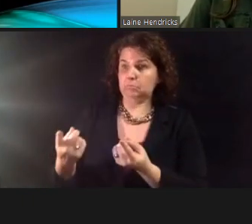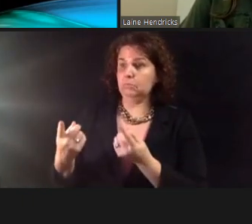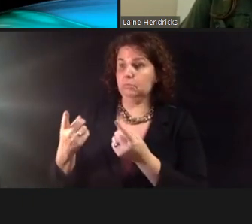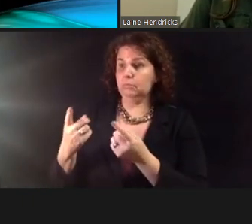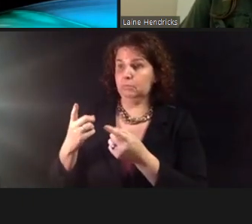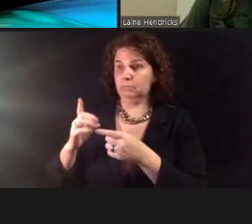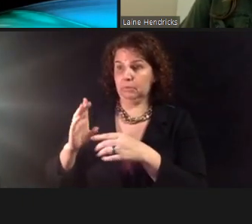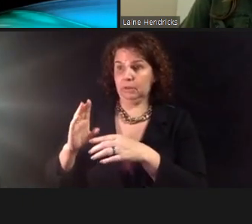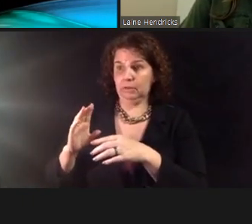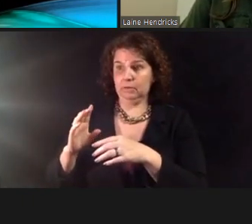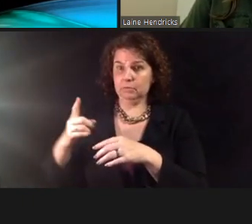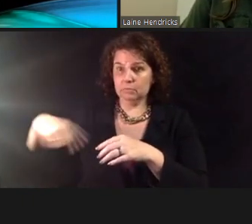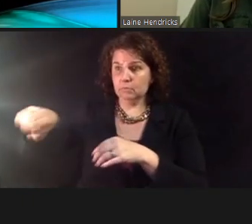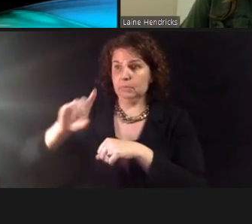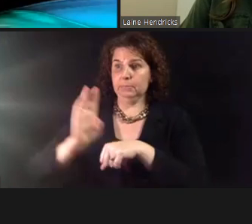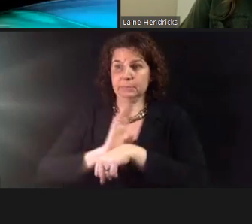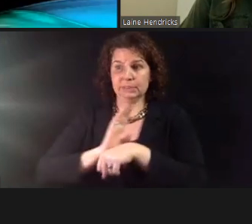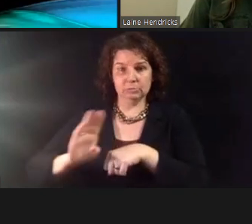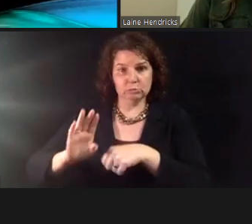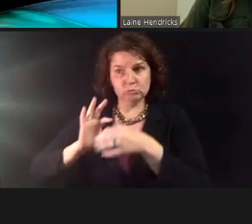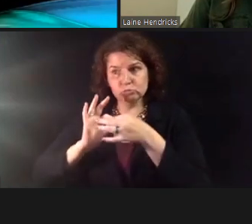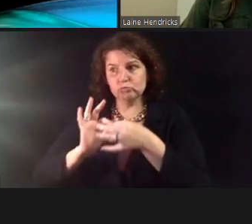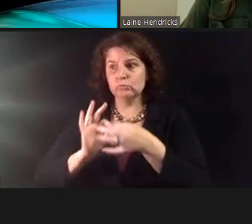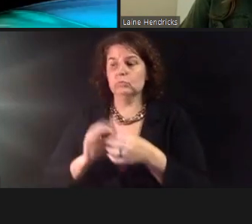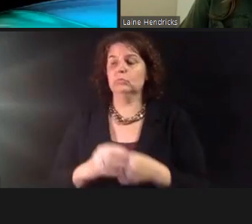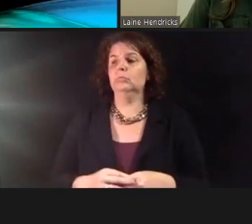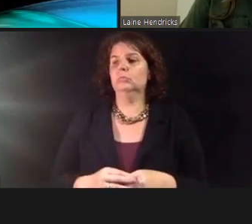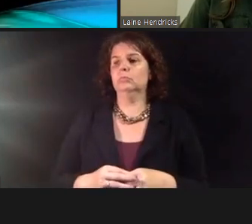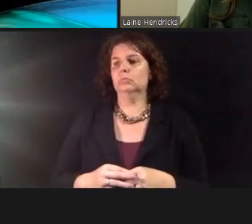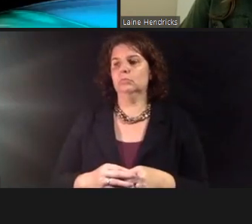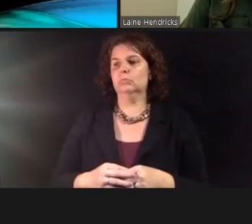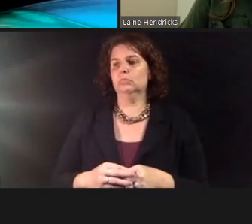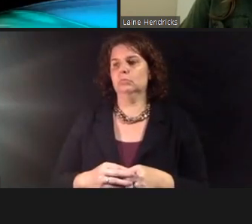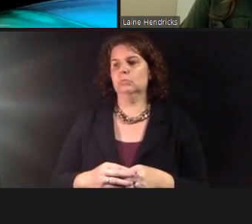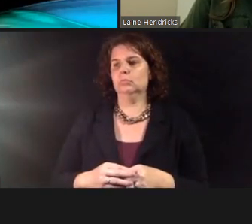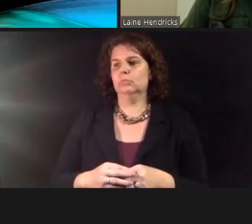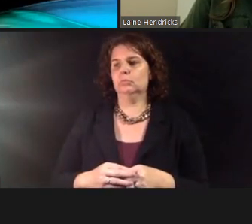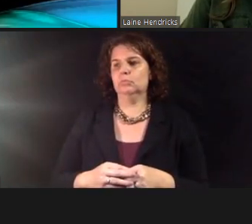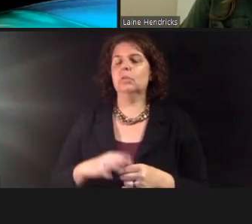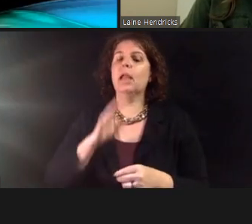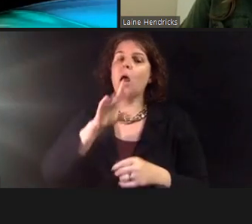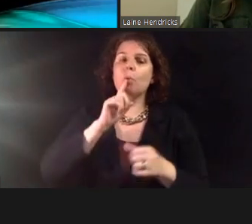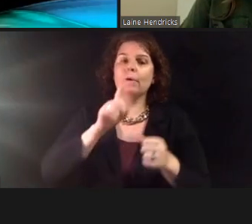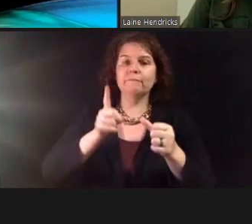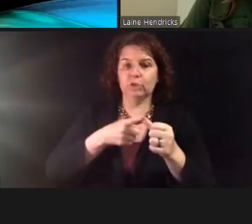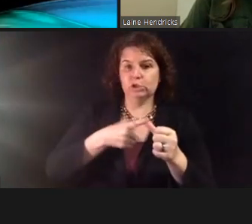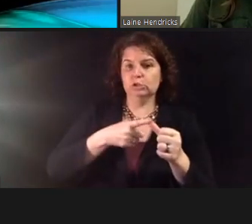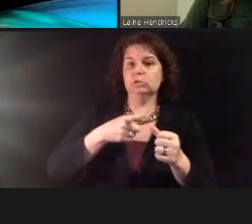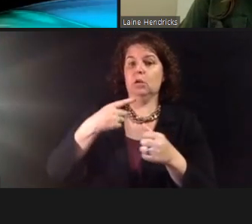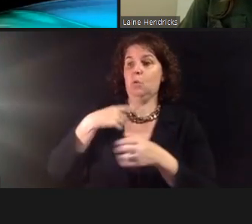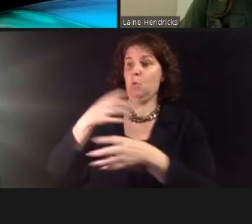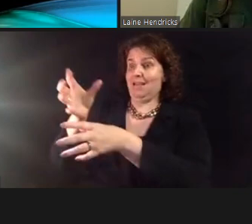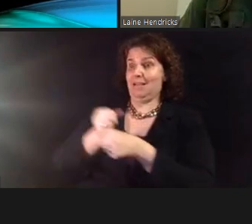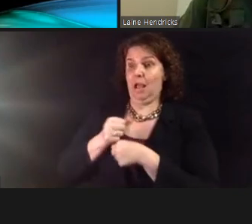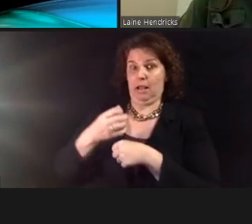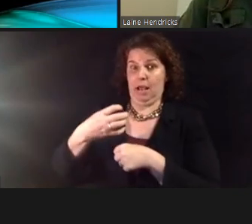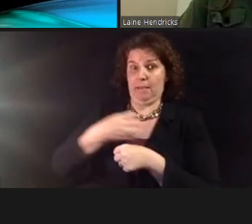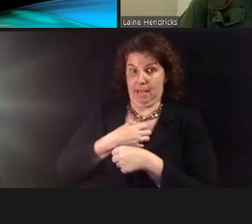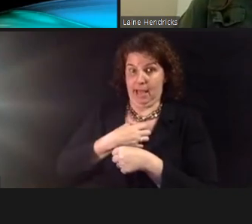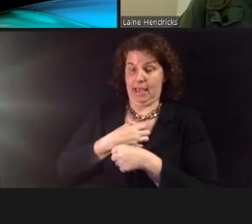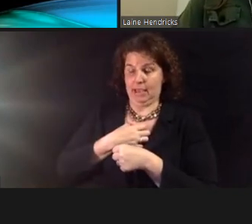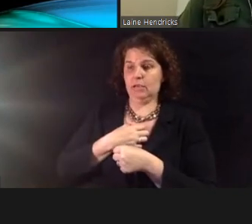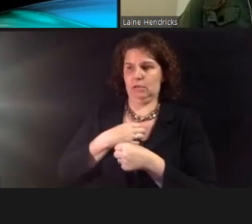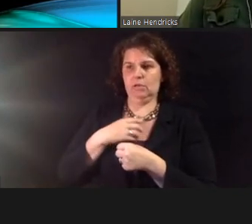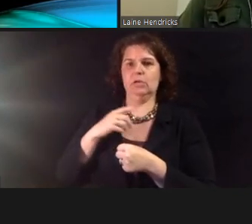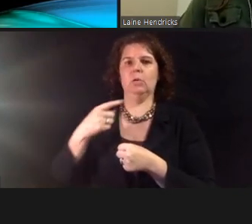goes through our legal department to make sure that the complaint actually states an actual violation of the order. And at